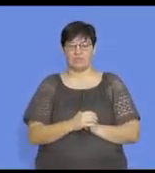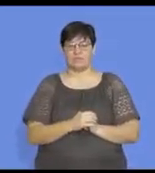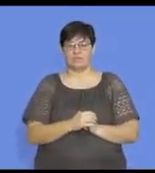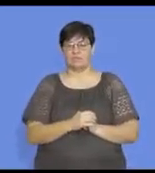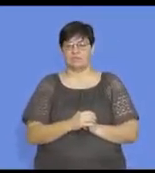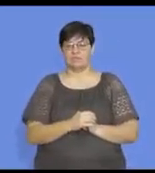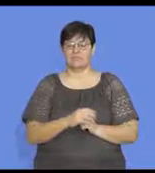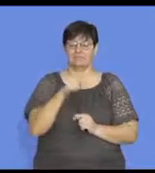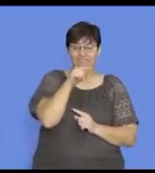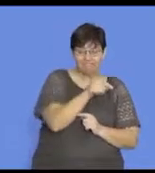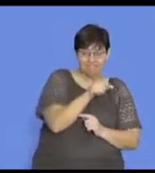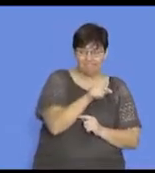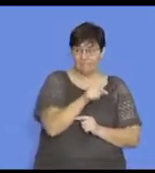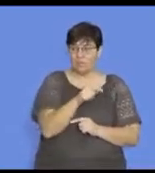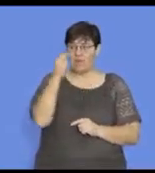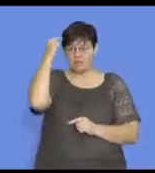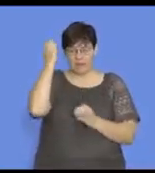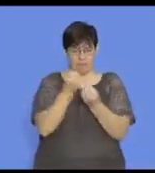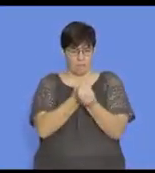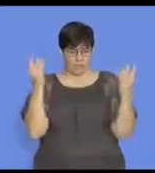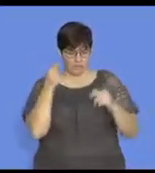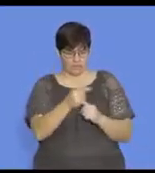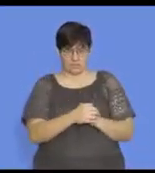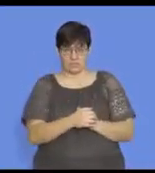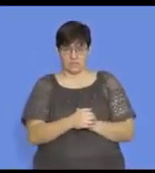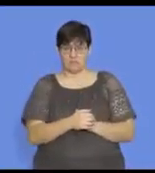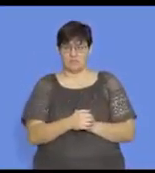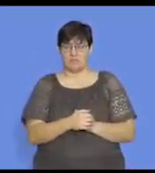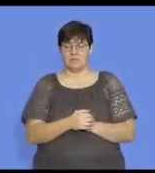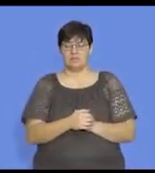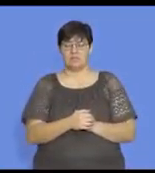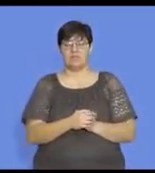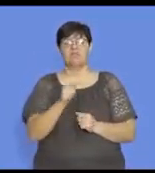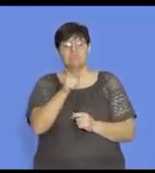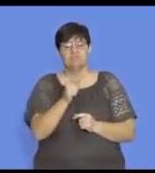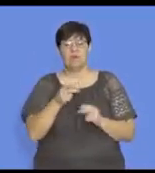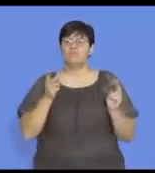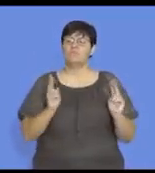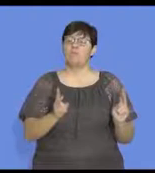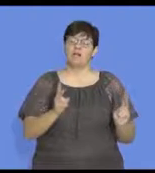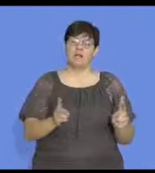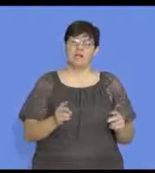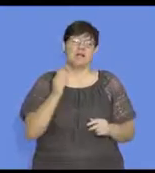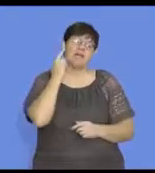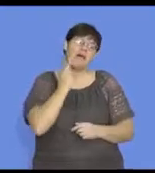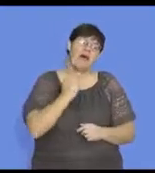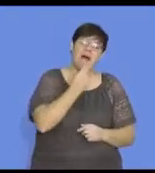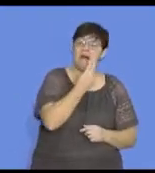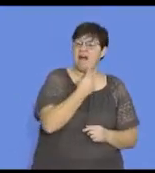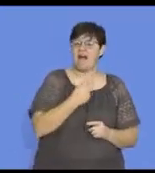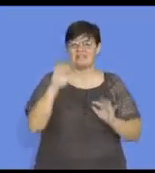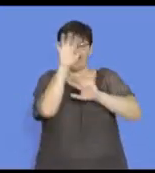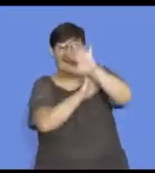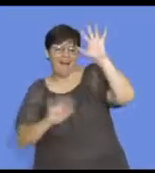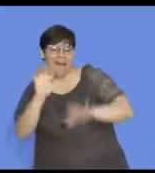the one we think of the most. Flowers are usually lovely and